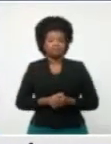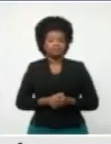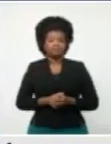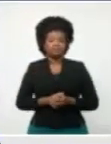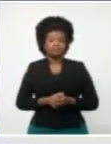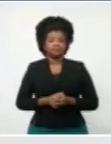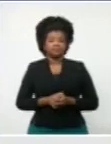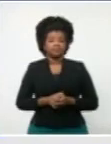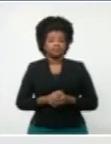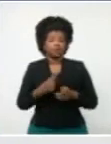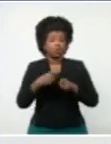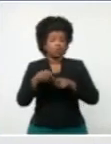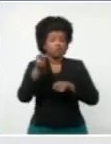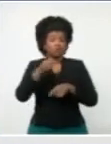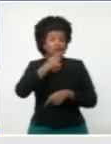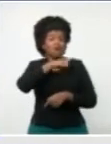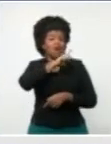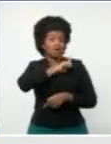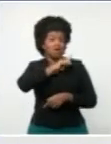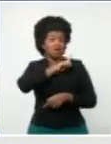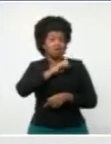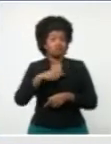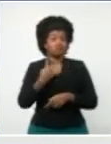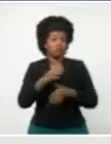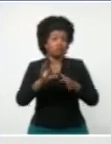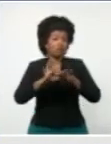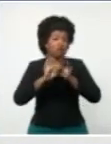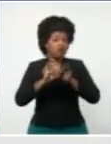1,880 patients who have recovered,